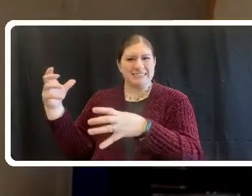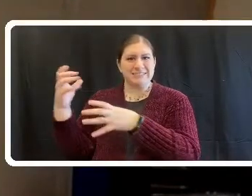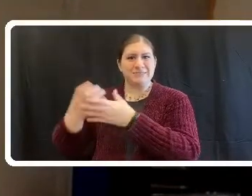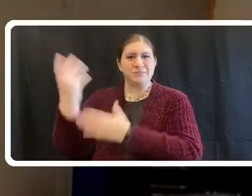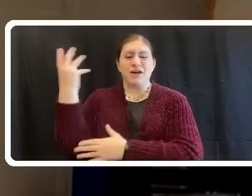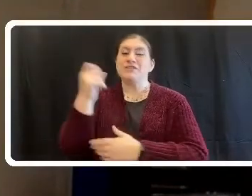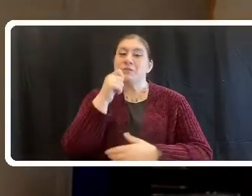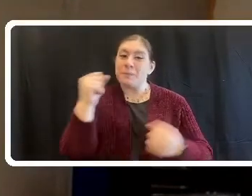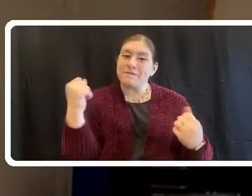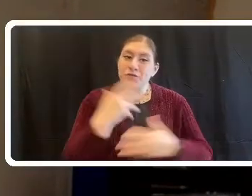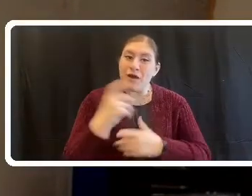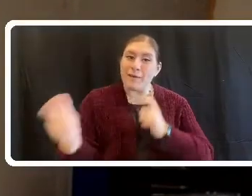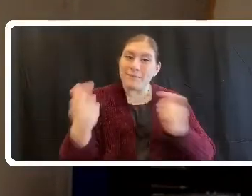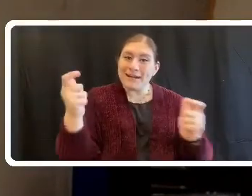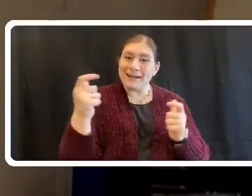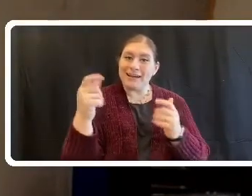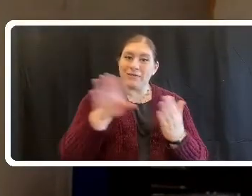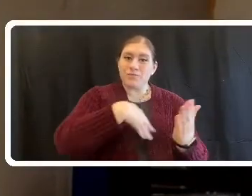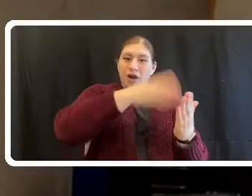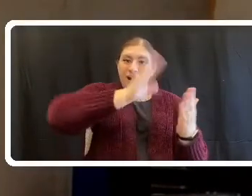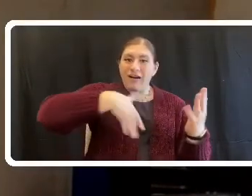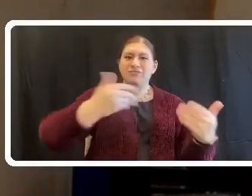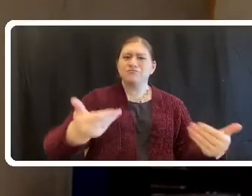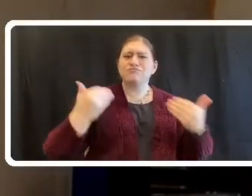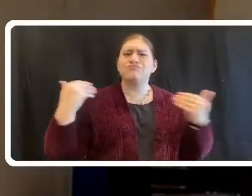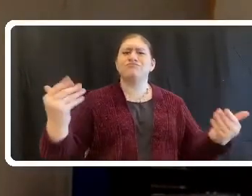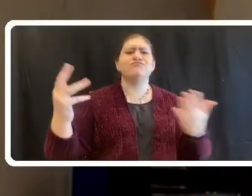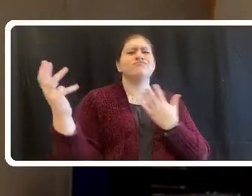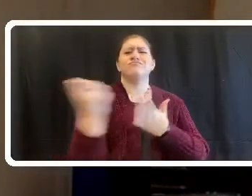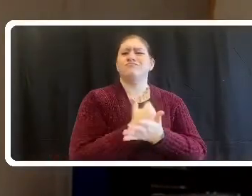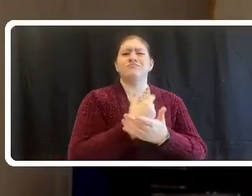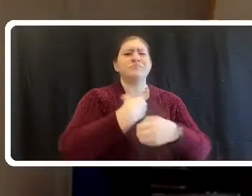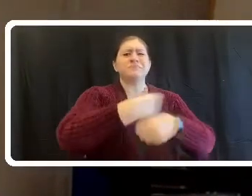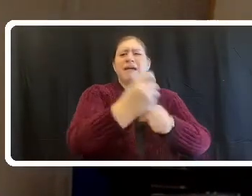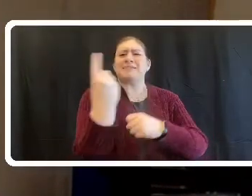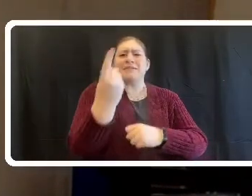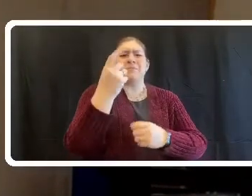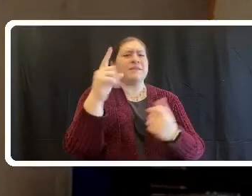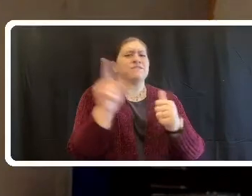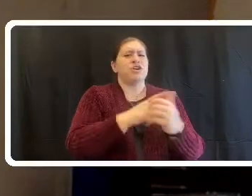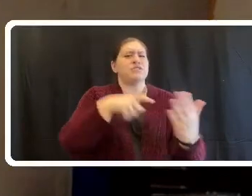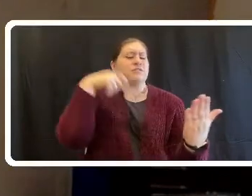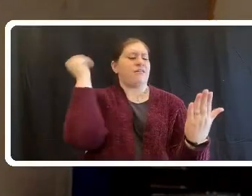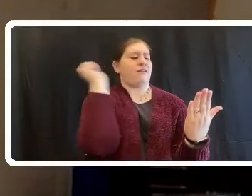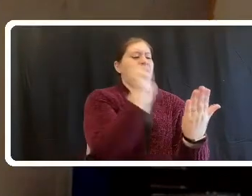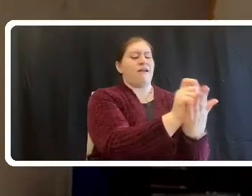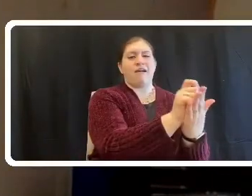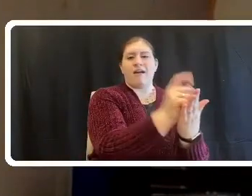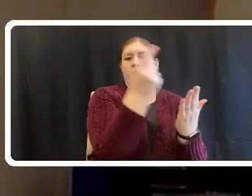be afraid of the big brush and go ahead and just make that first mark and